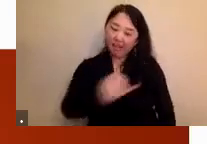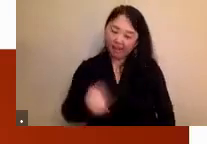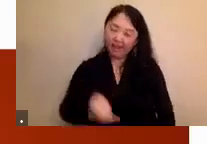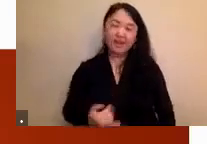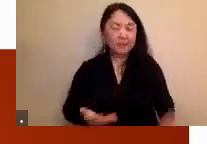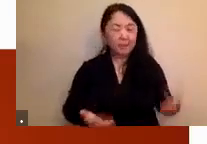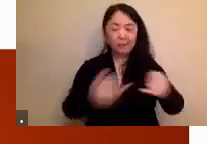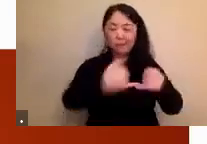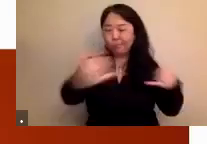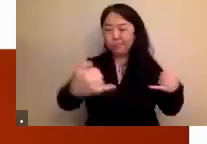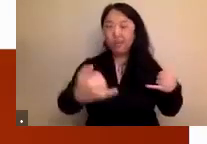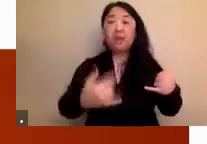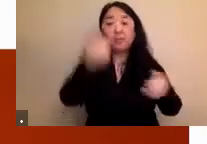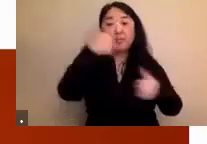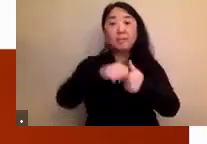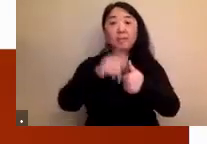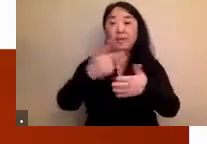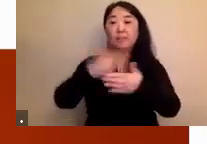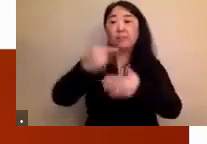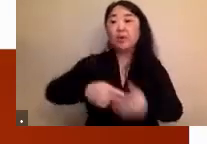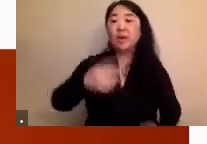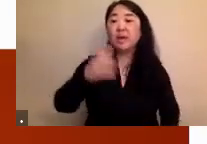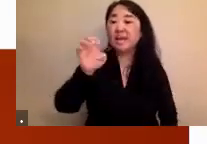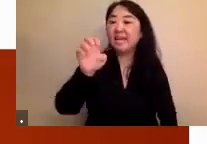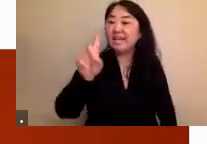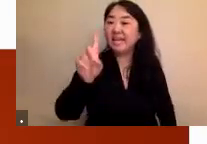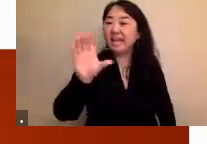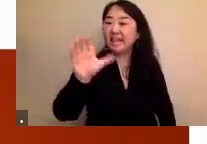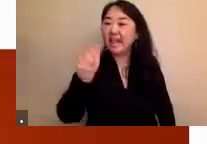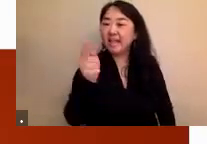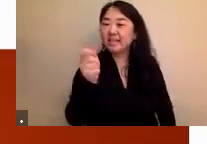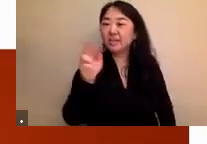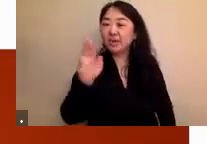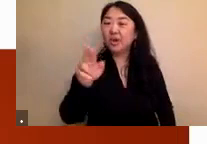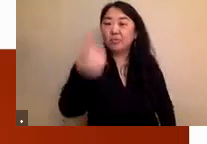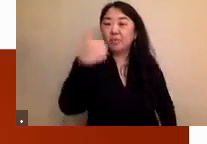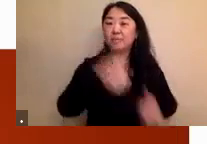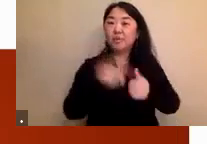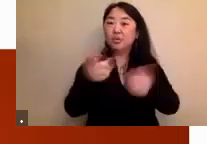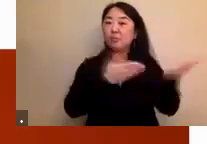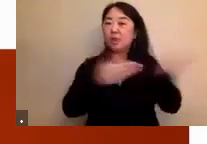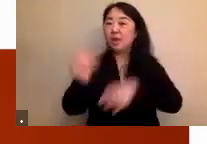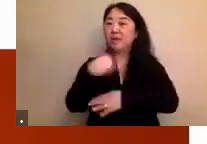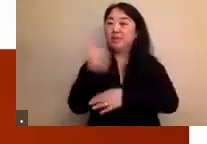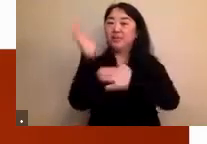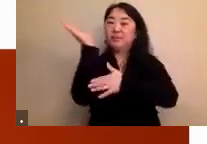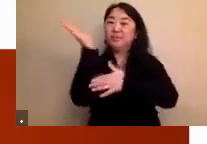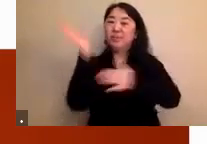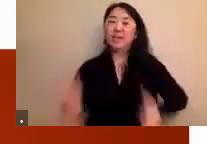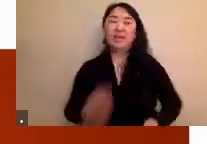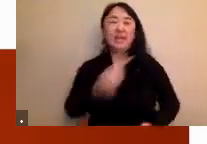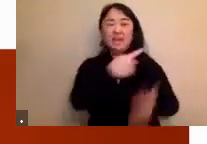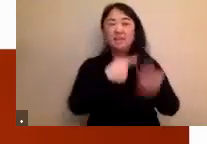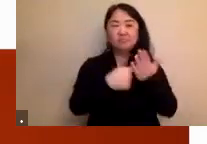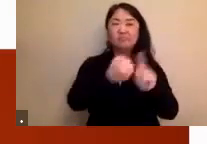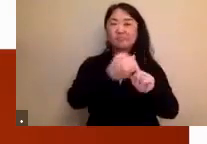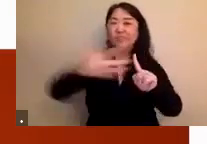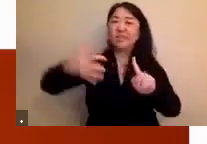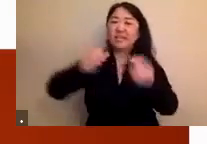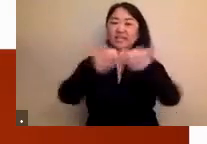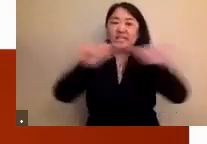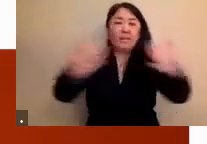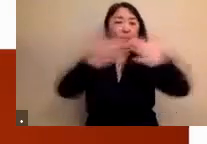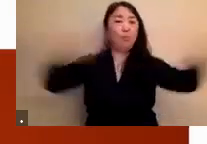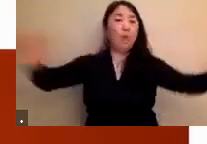a couple of years ago, ED Laster, when you brought on Richard Rothschild, he talked about those systemic practices. As long as we know